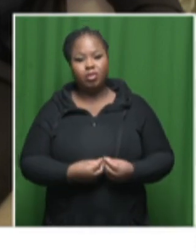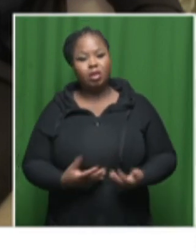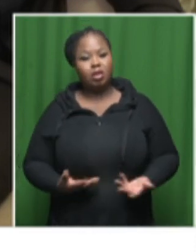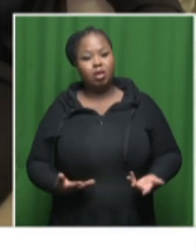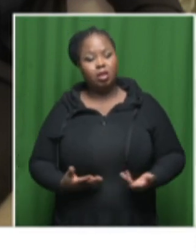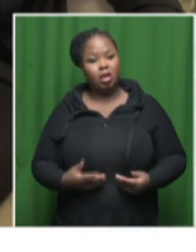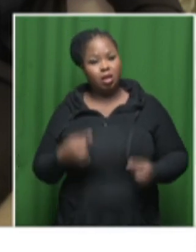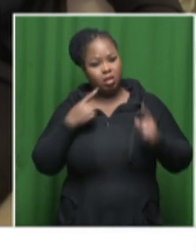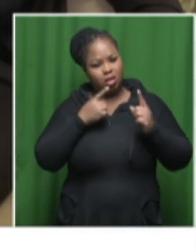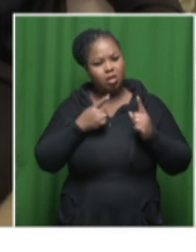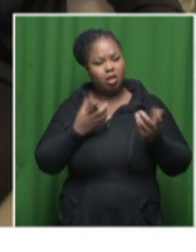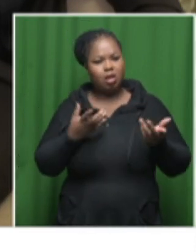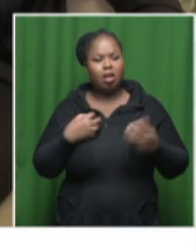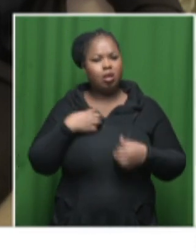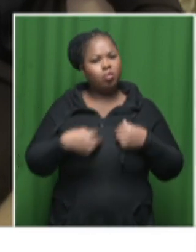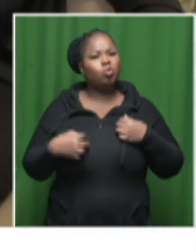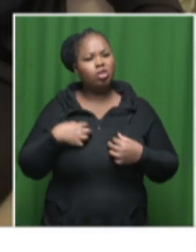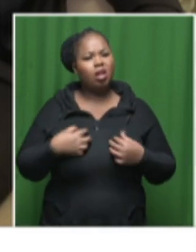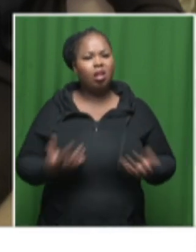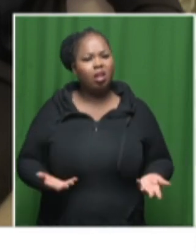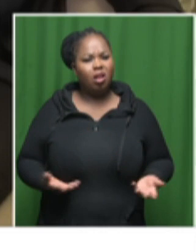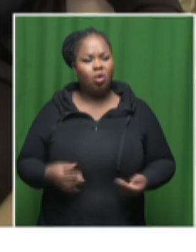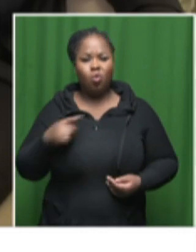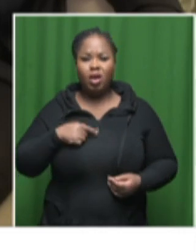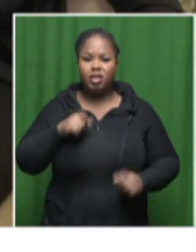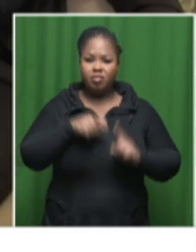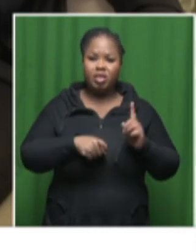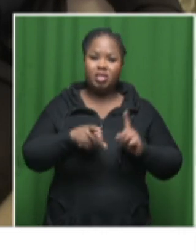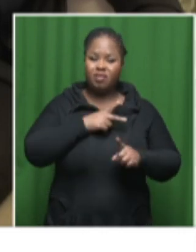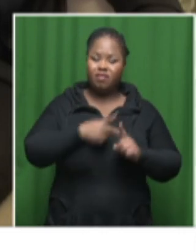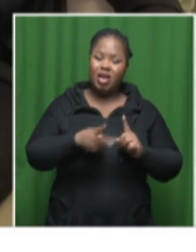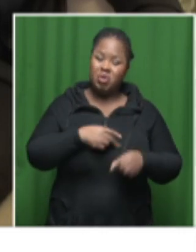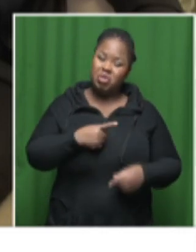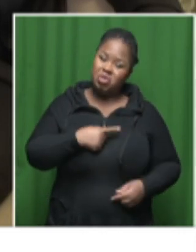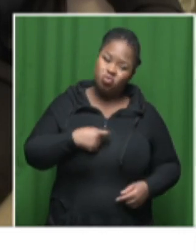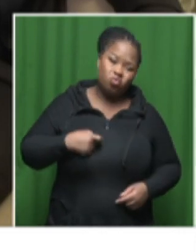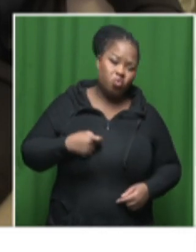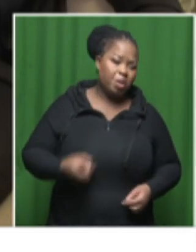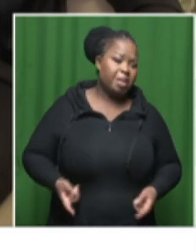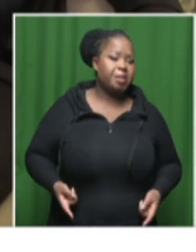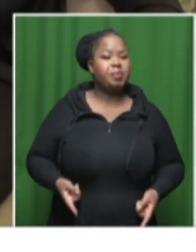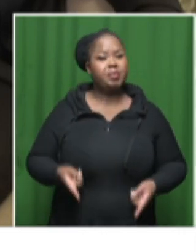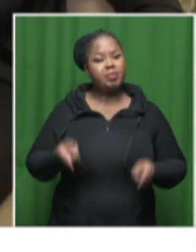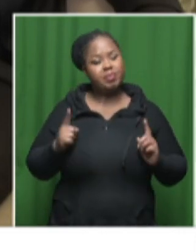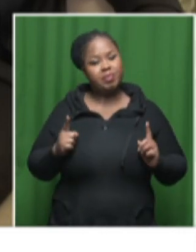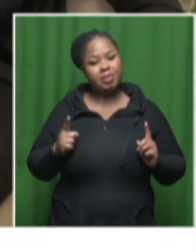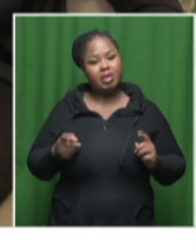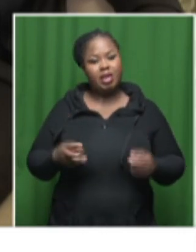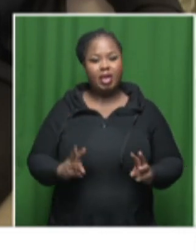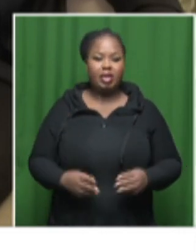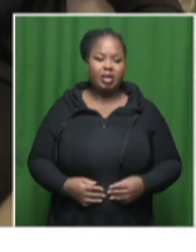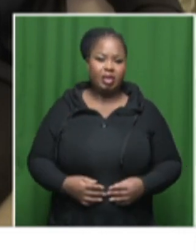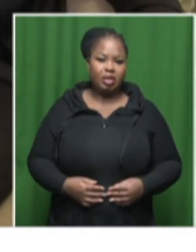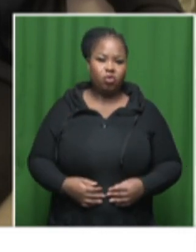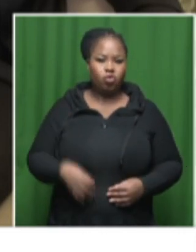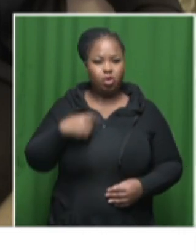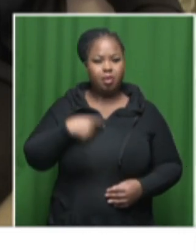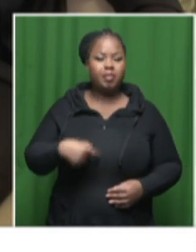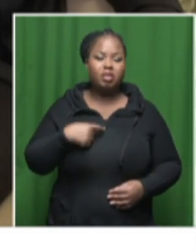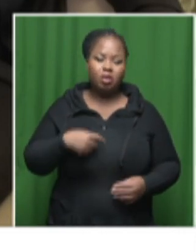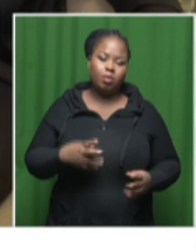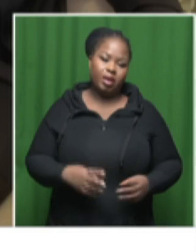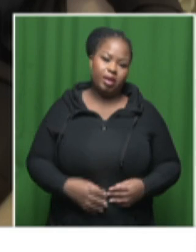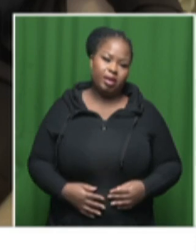emotive here. You know, when someone has been violated in the most vile, most personal